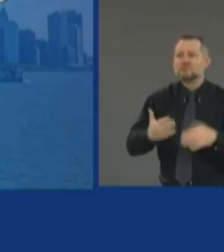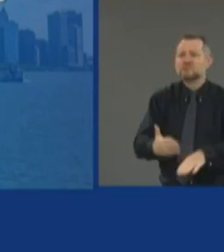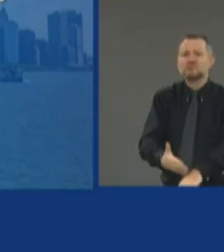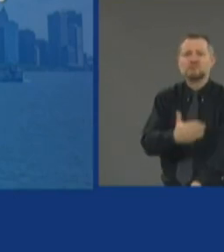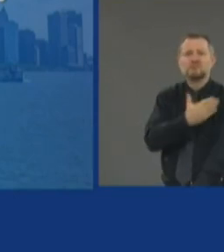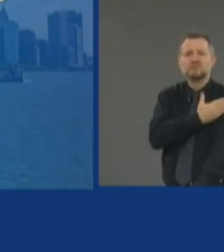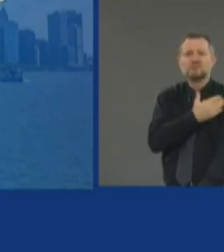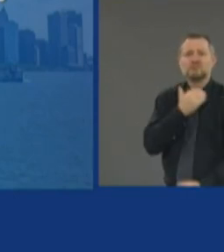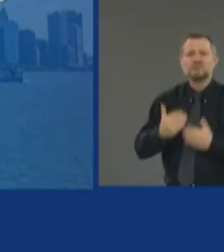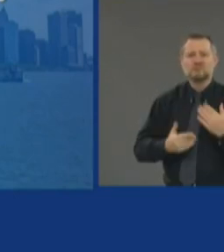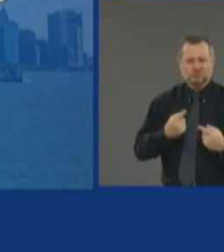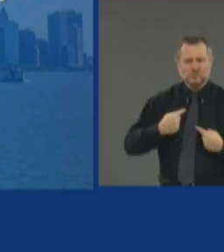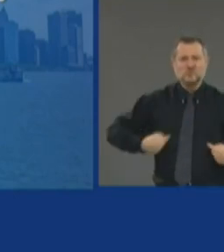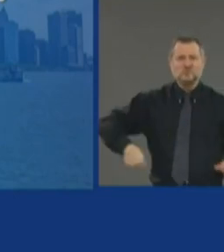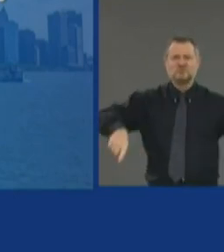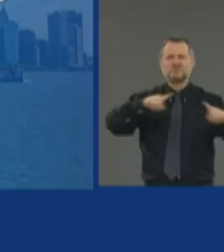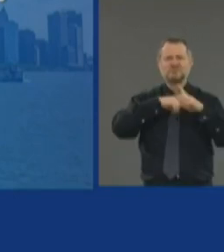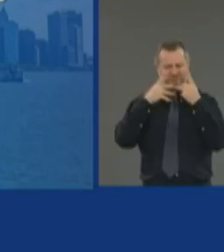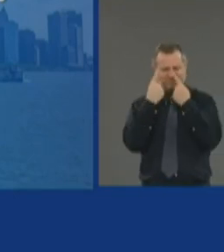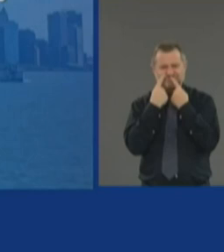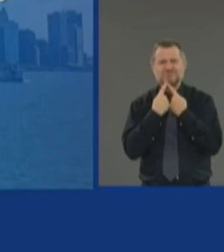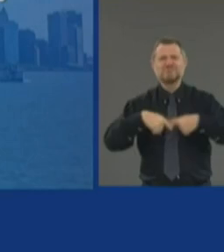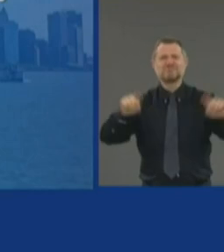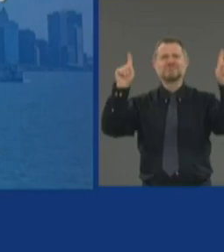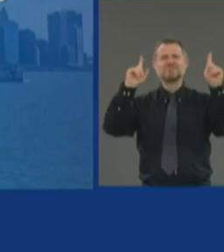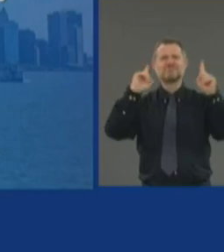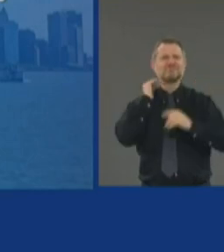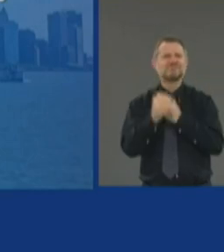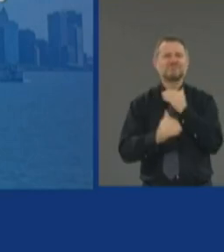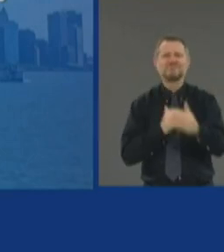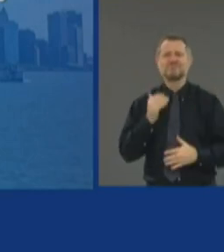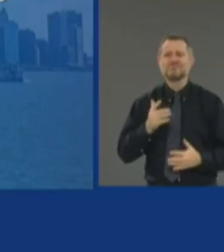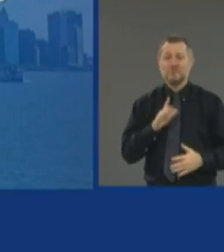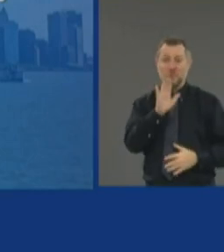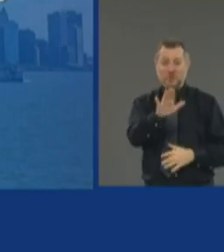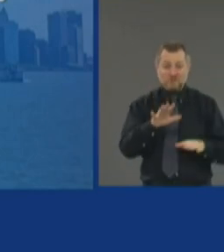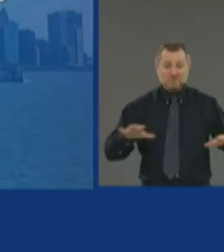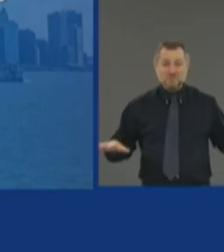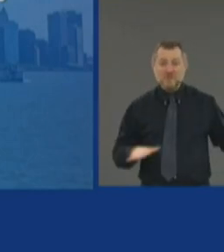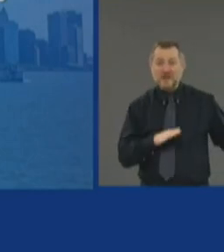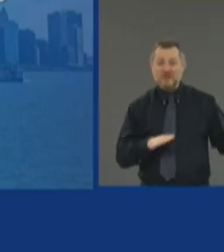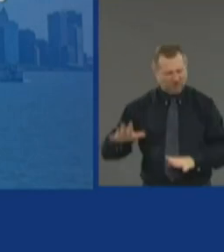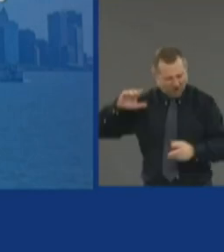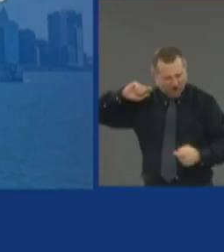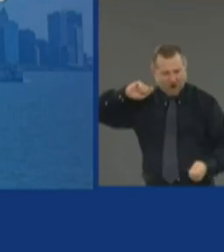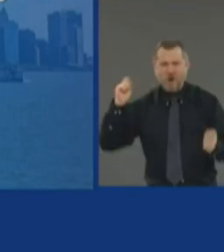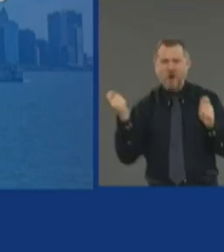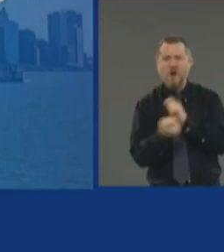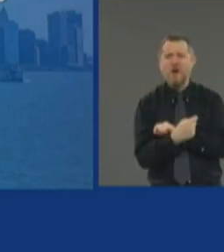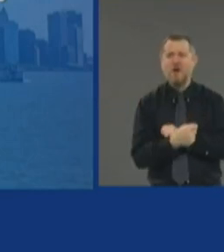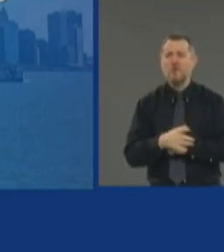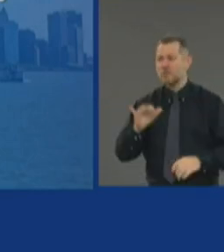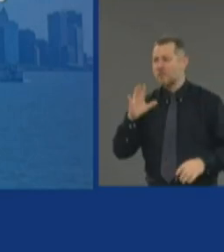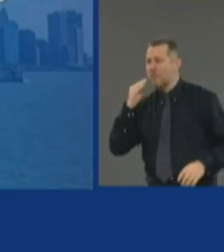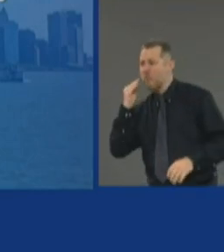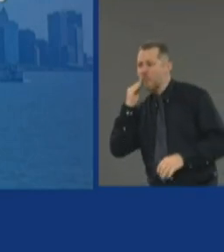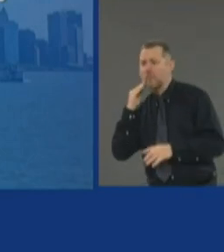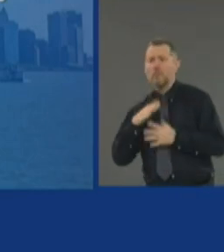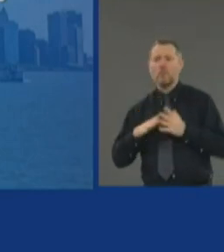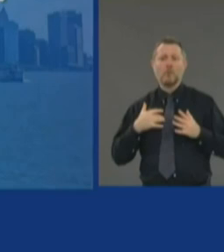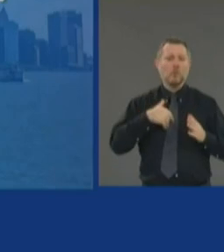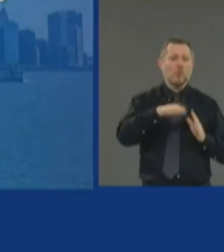You changed people's fundamental behavior, whether or not they leave the house, whether or not they go to school, whether or not they go to